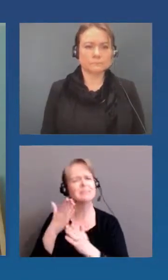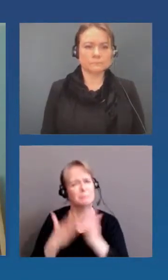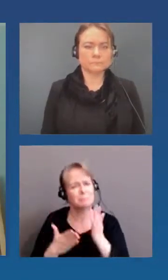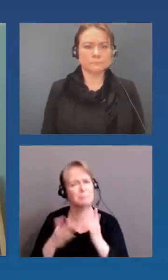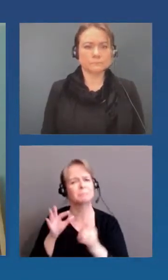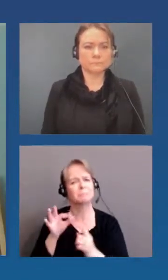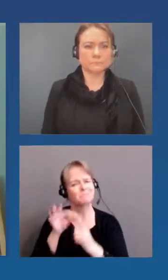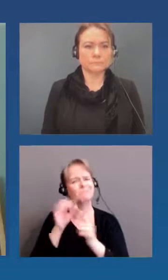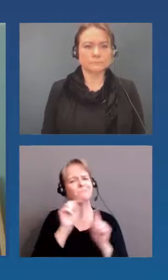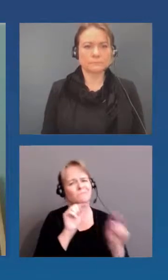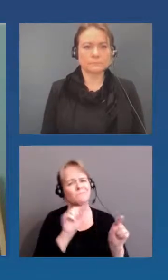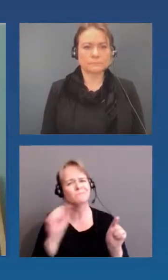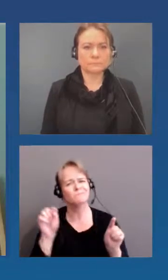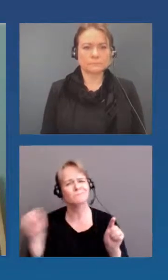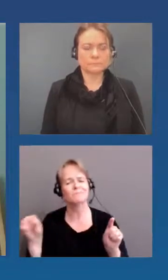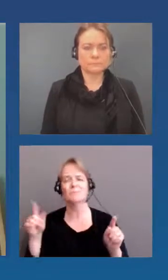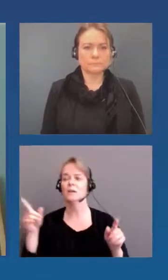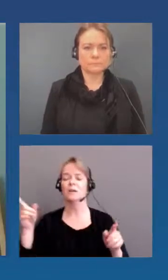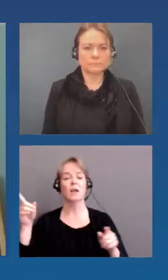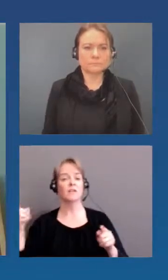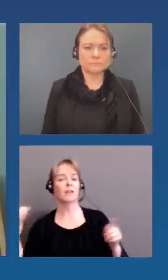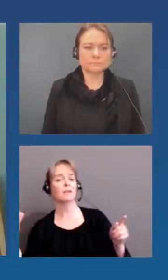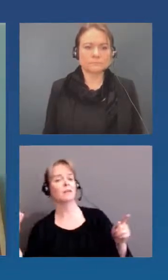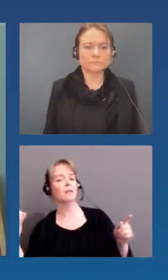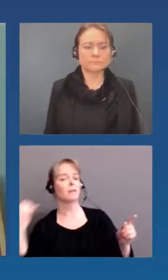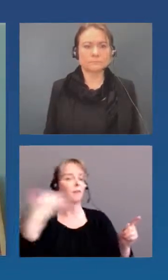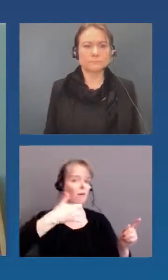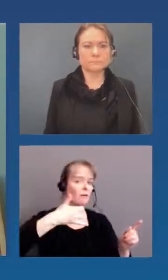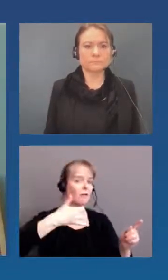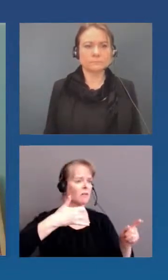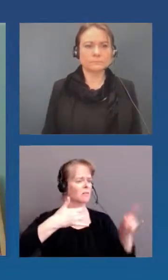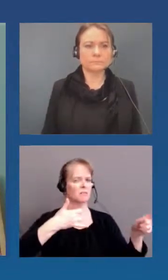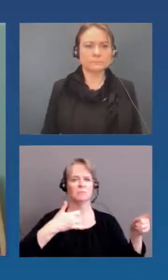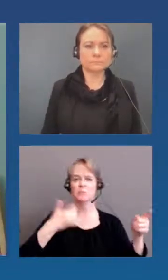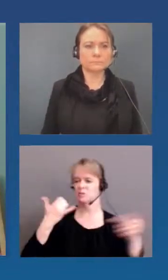on contacts have been hung up on, they've been yelled at,